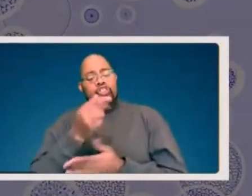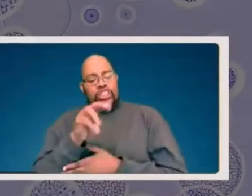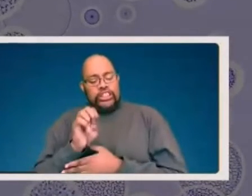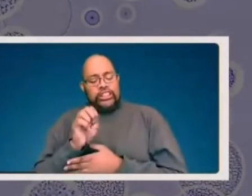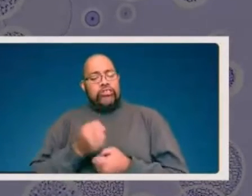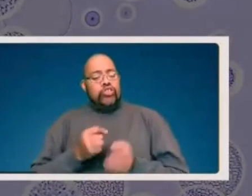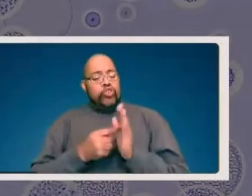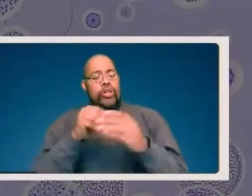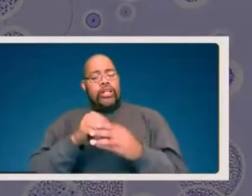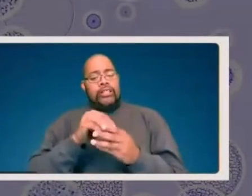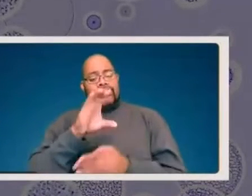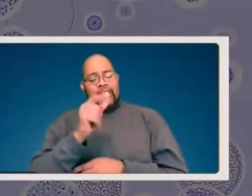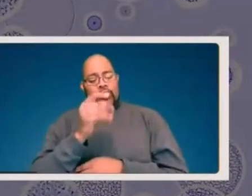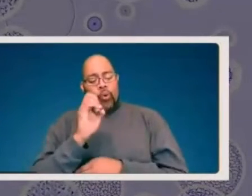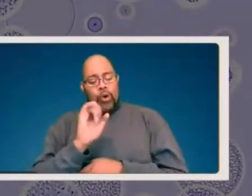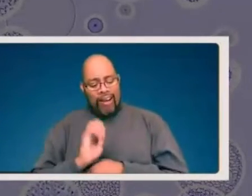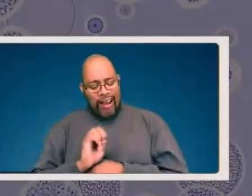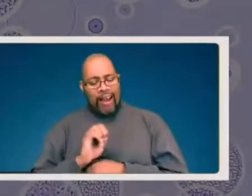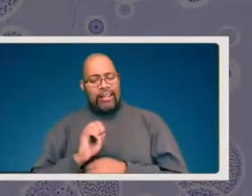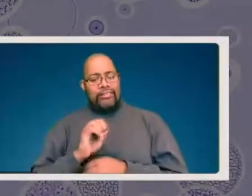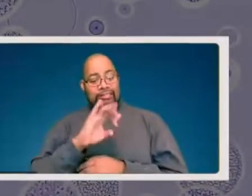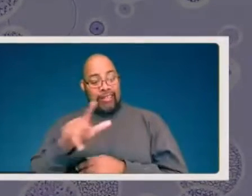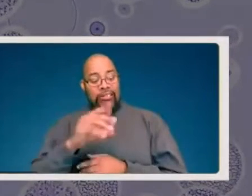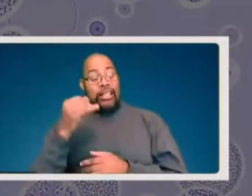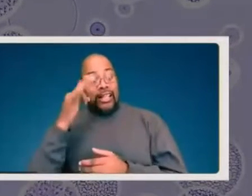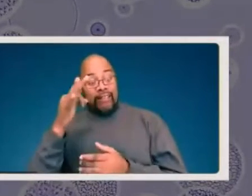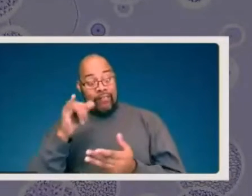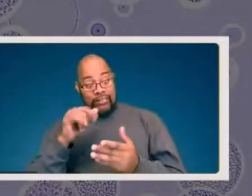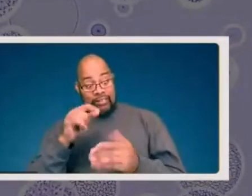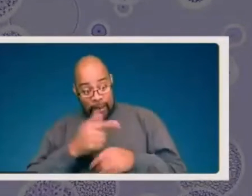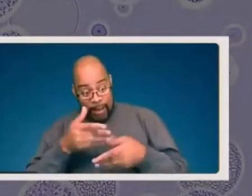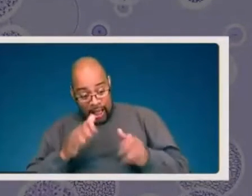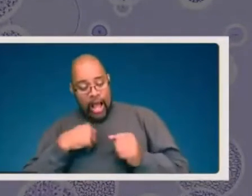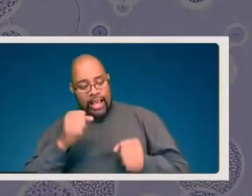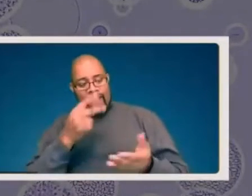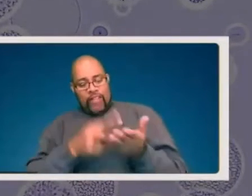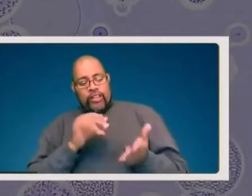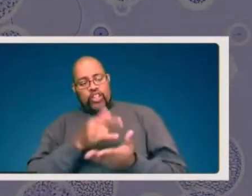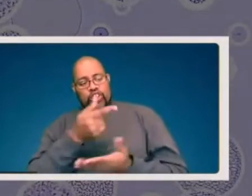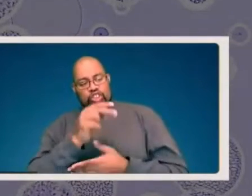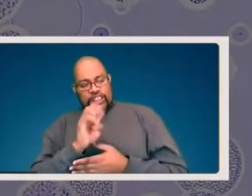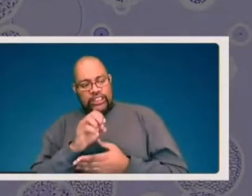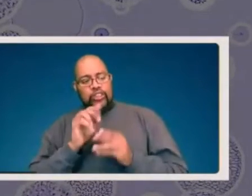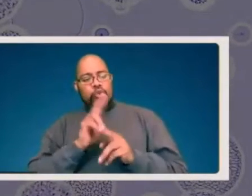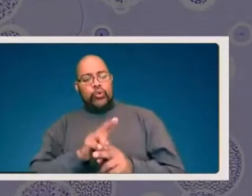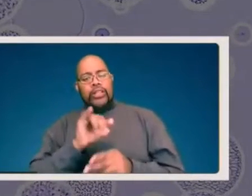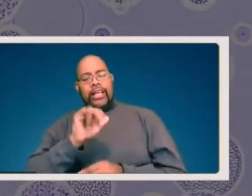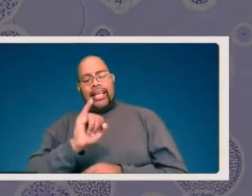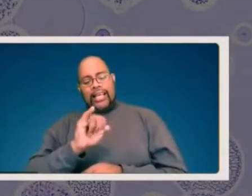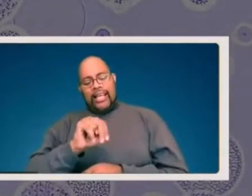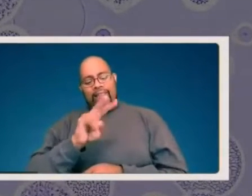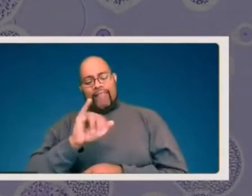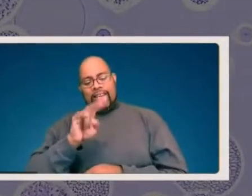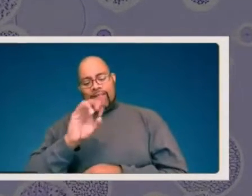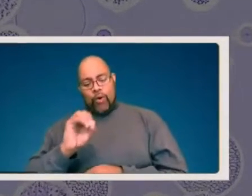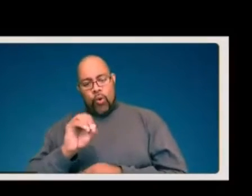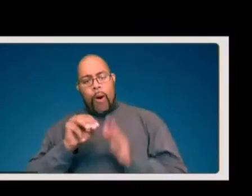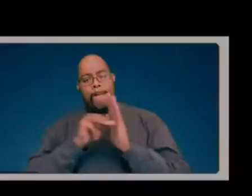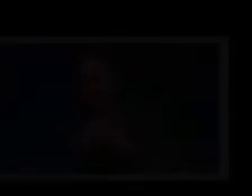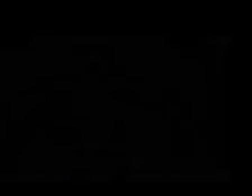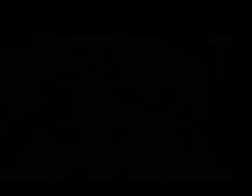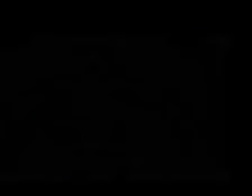in cytokine-primed cells, and if time permits, I'm going to validate these genes using an in vivo model. Thank